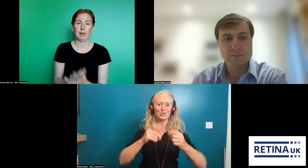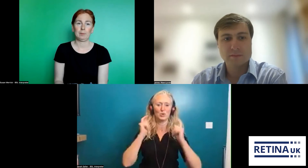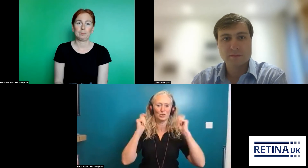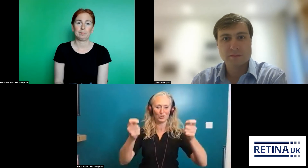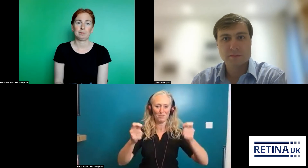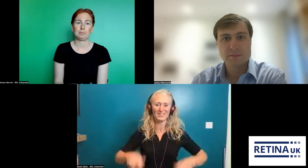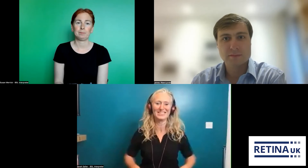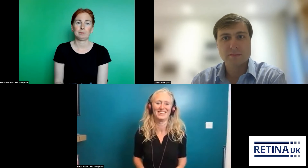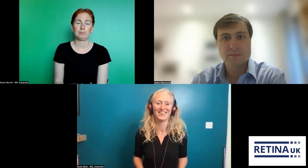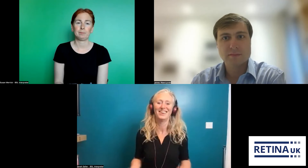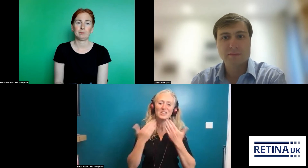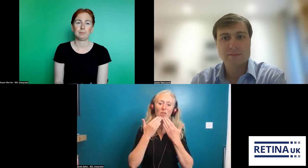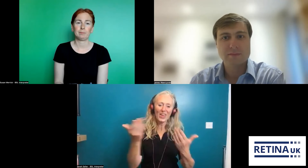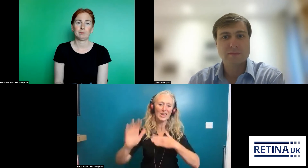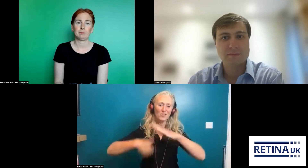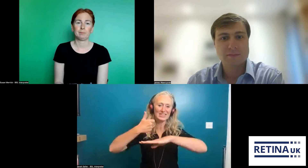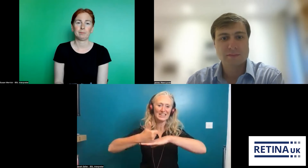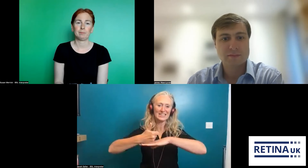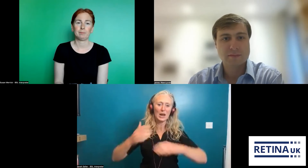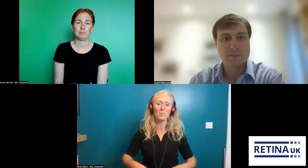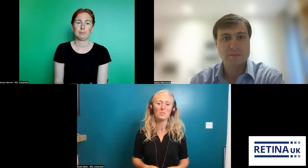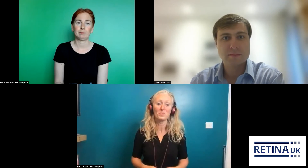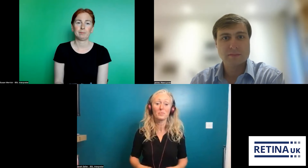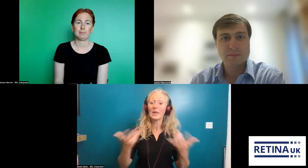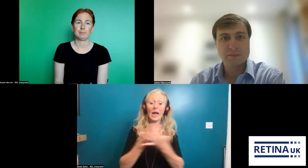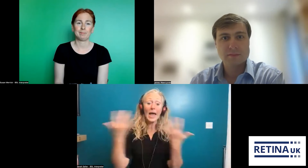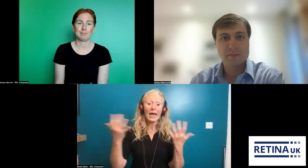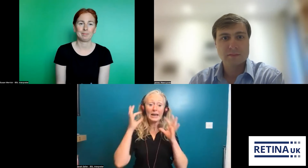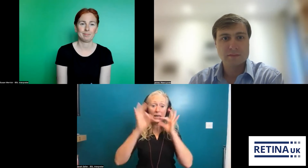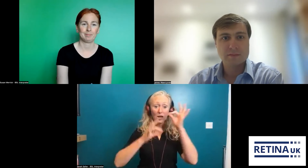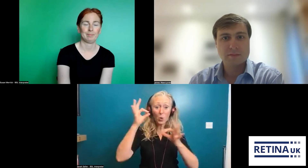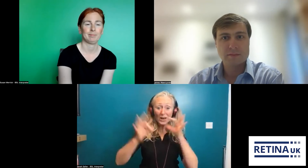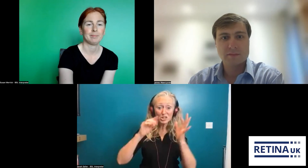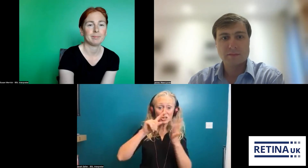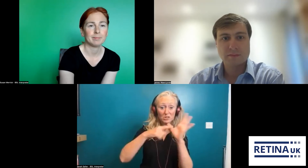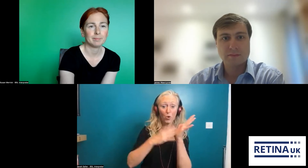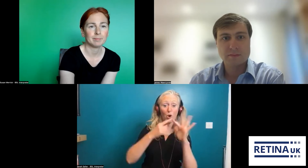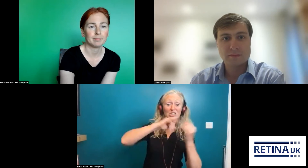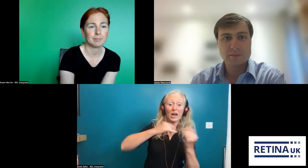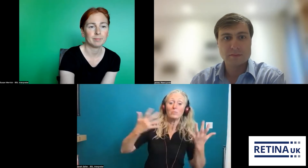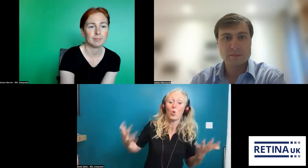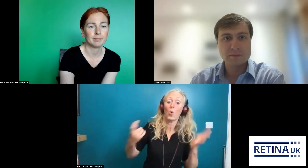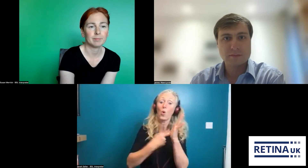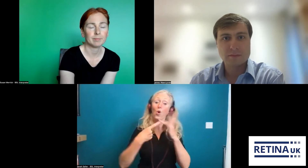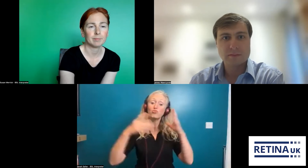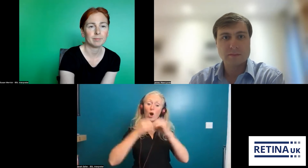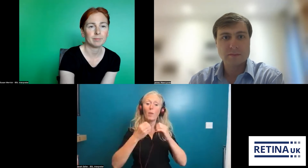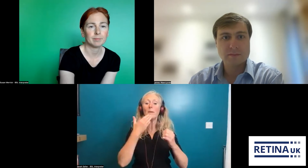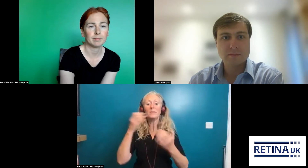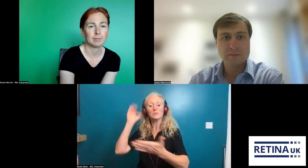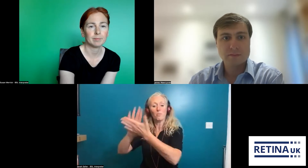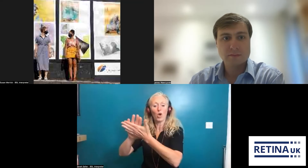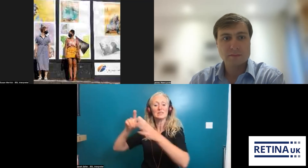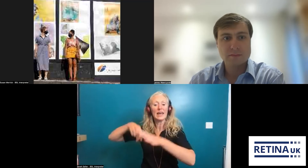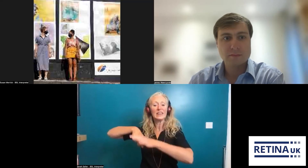So thanks ever so much for setting that out. If anyone has any questions for James or for Rob, please feel free to put them into the Q&A.